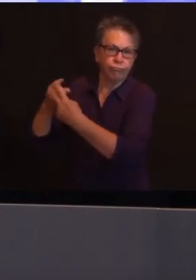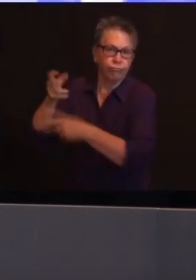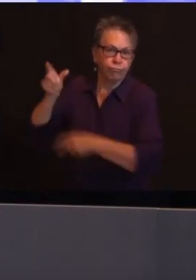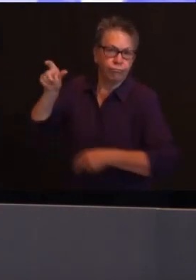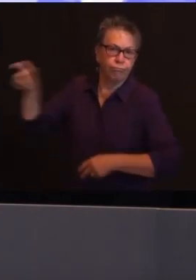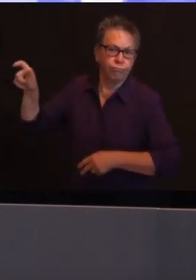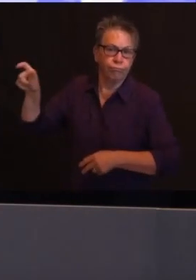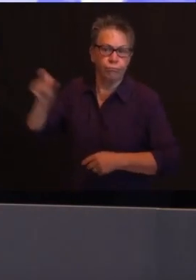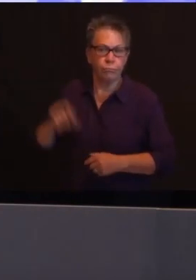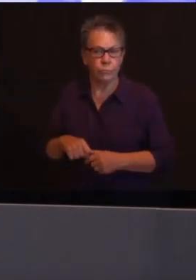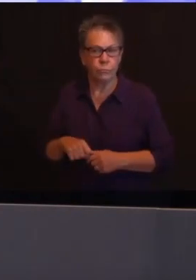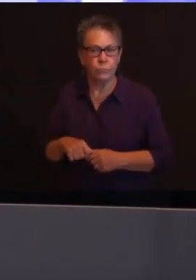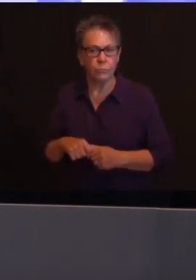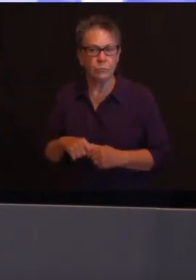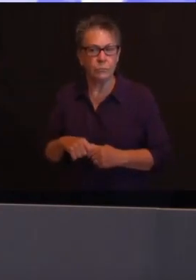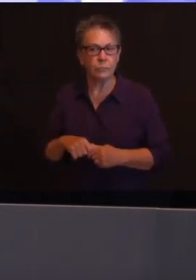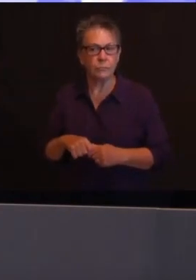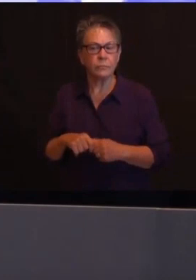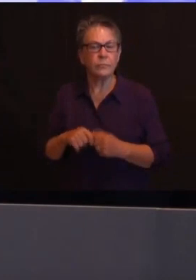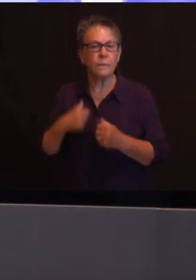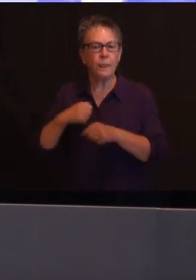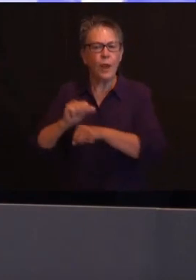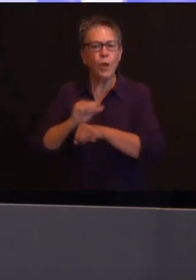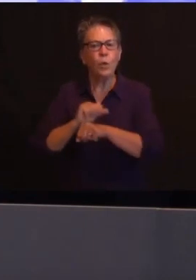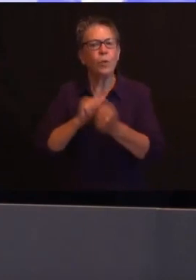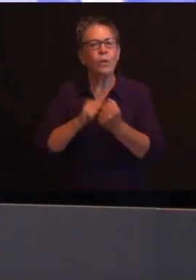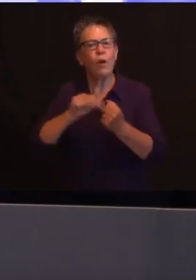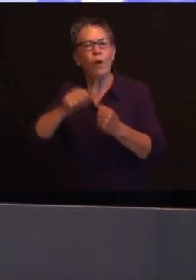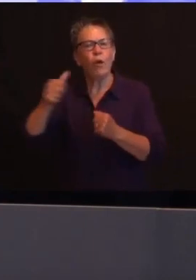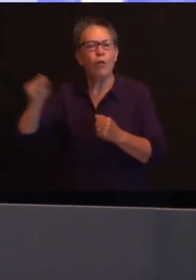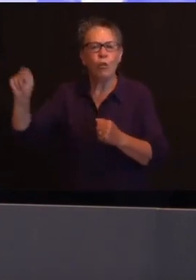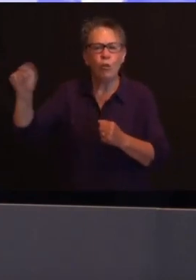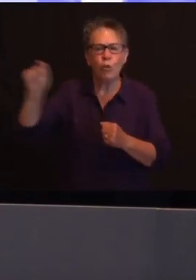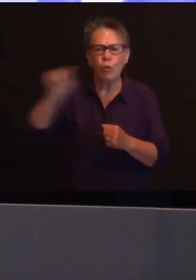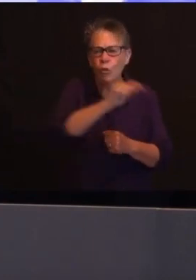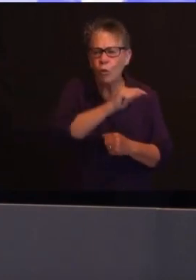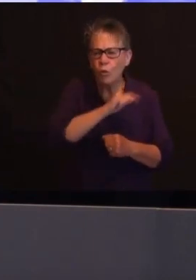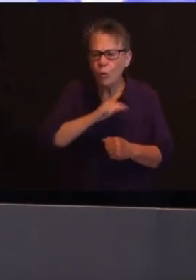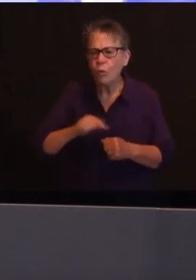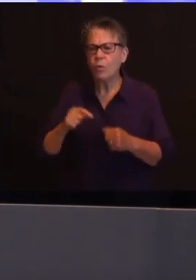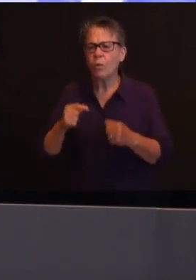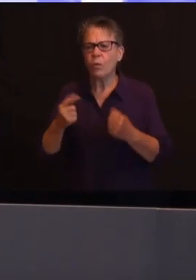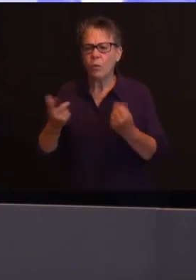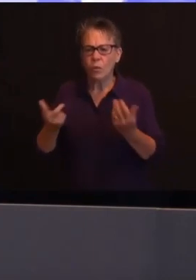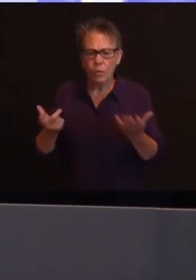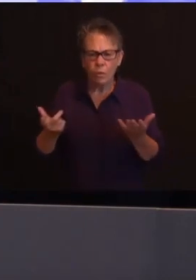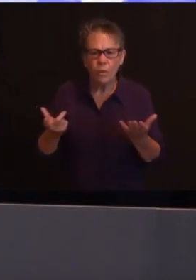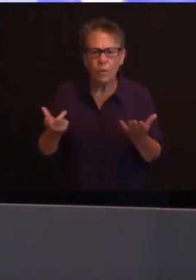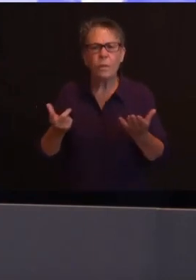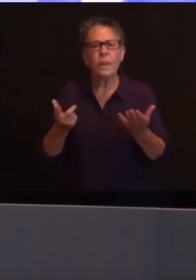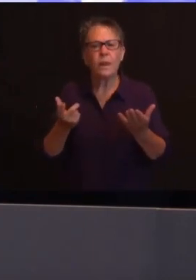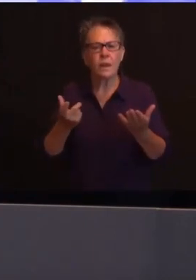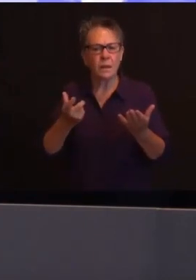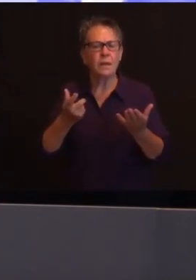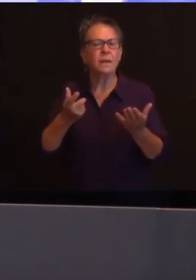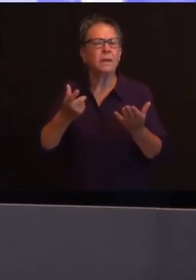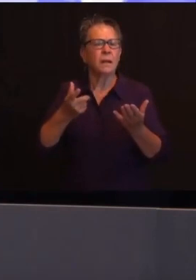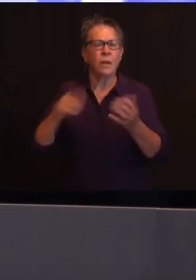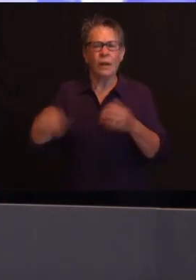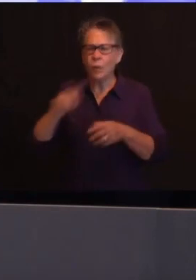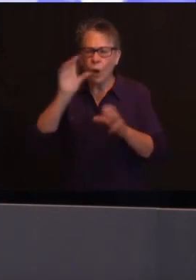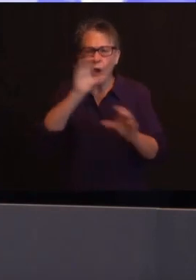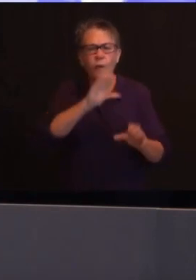partners to provide wraparound services to help individuals find permanent housing. The East Orange Alternate